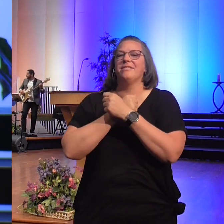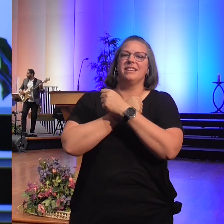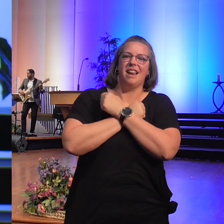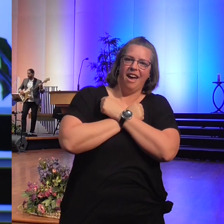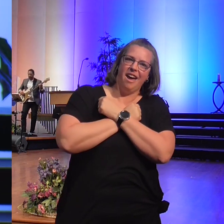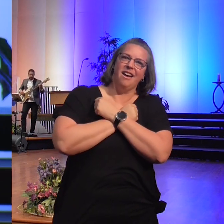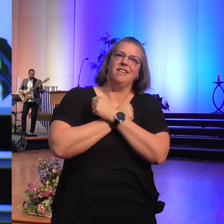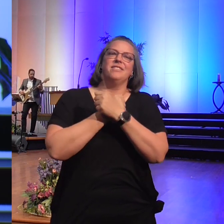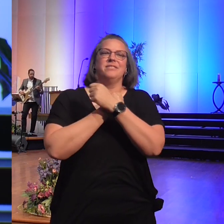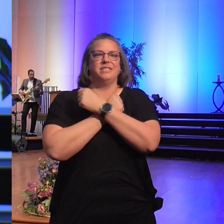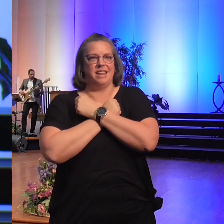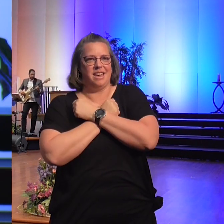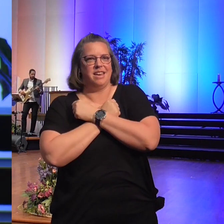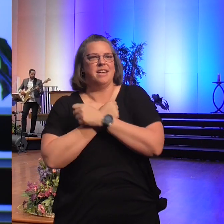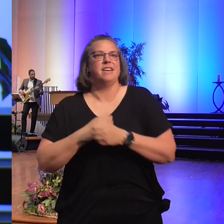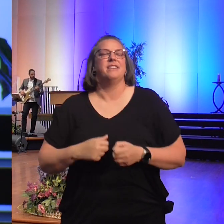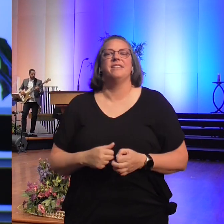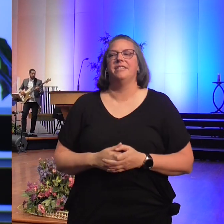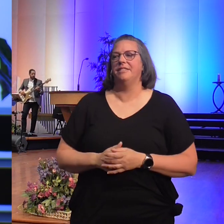Love, love,